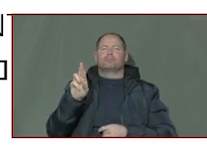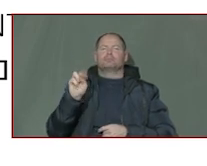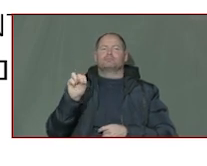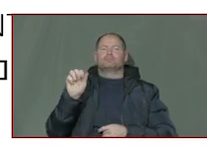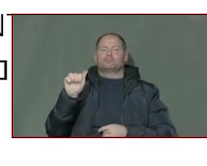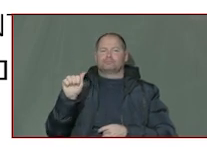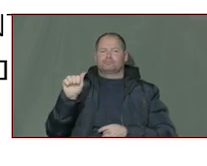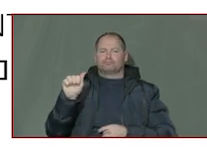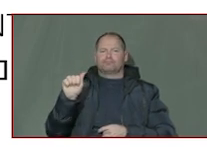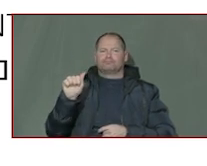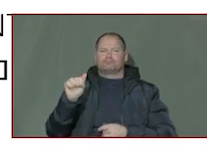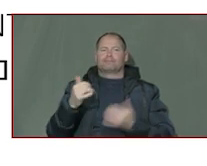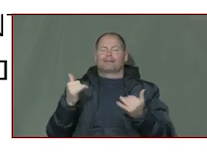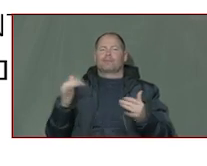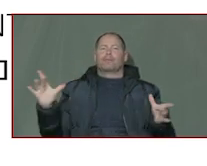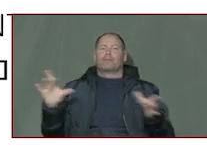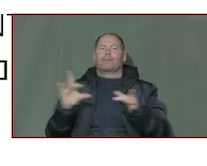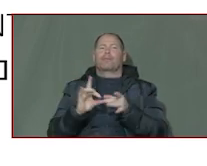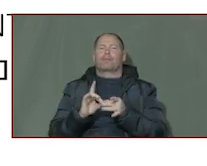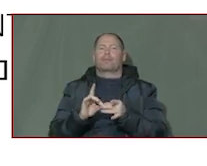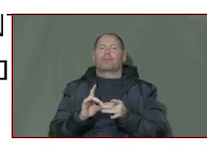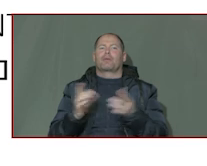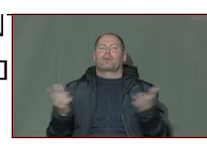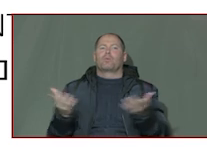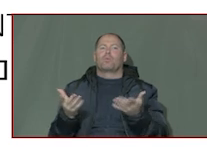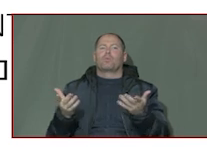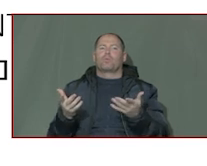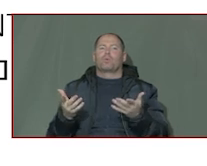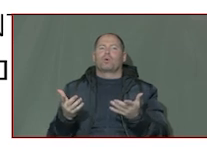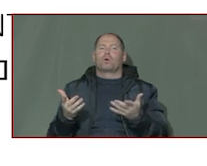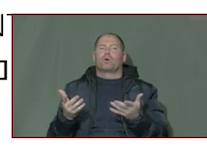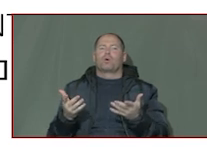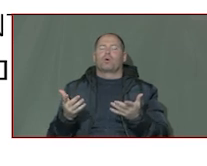attaches itself on the what? On the organelle